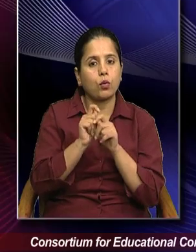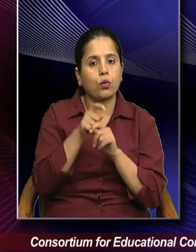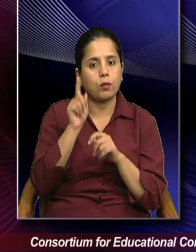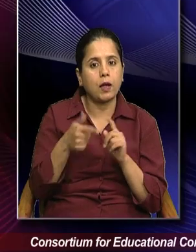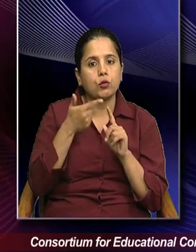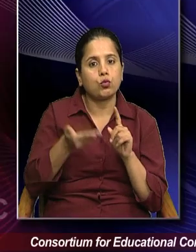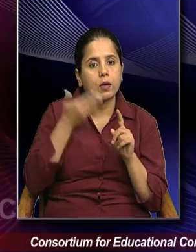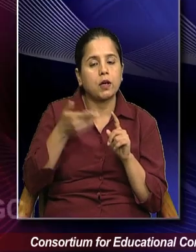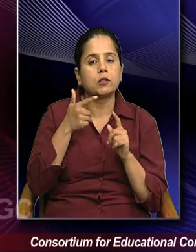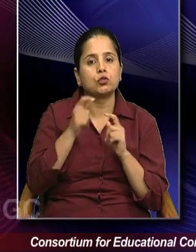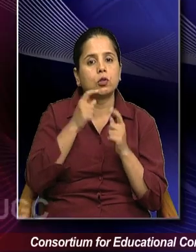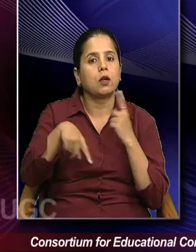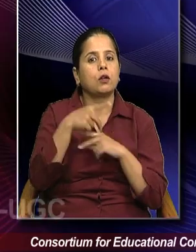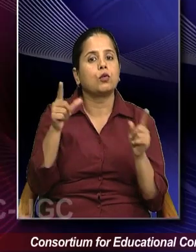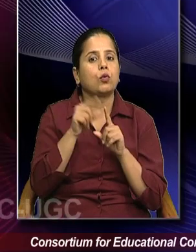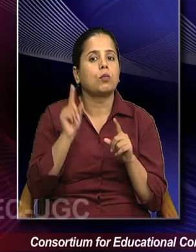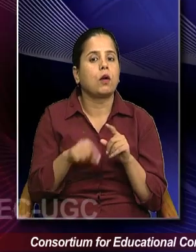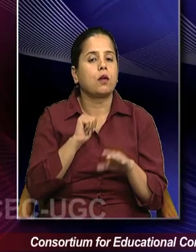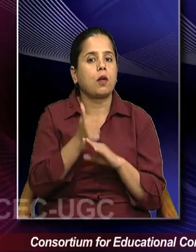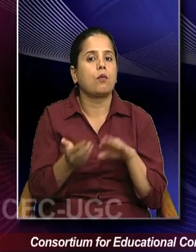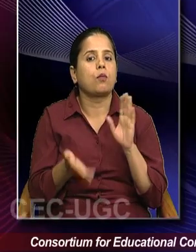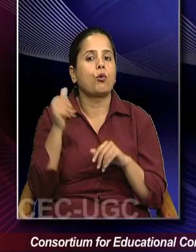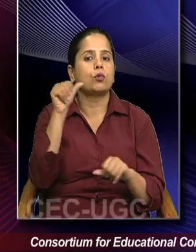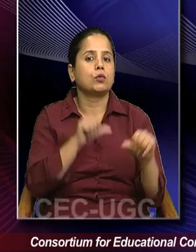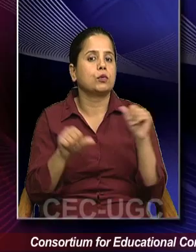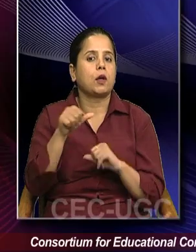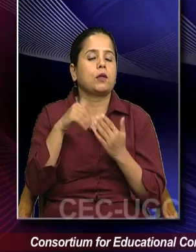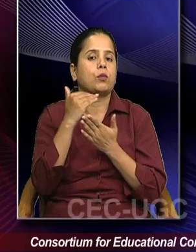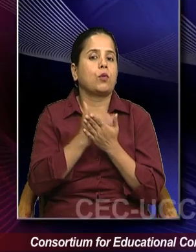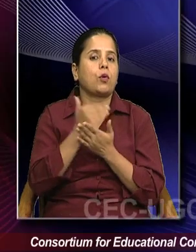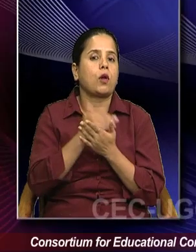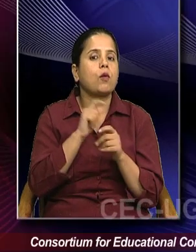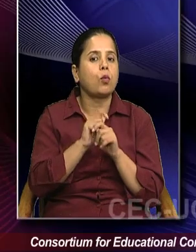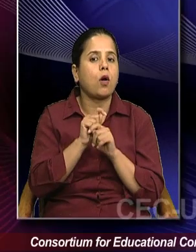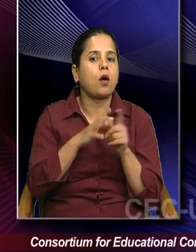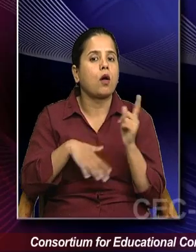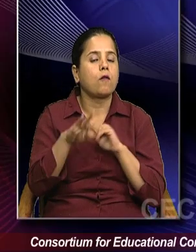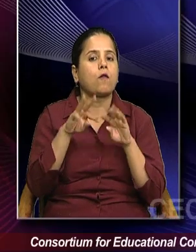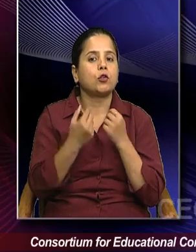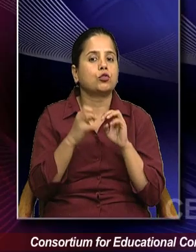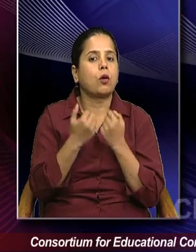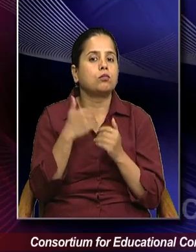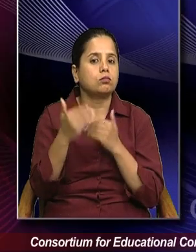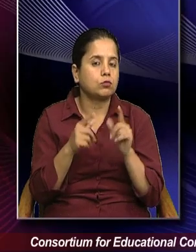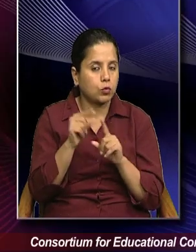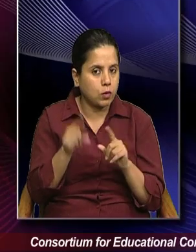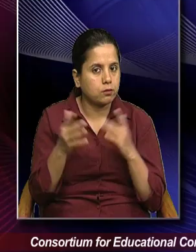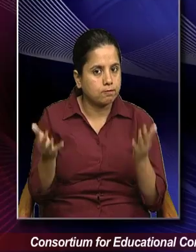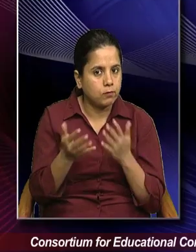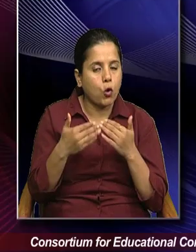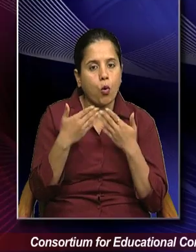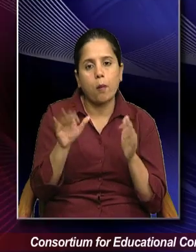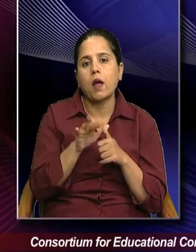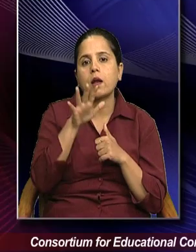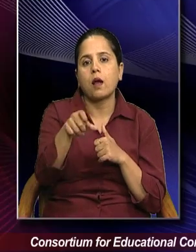trained journalists. Establish more science journalism program and workshops. Promote open